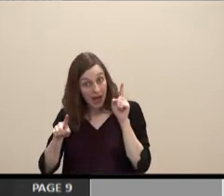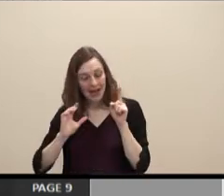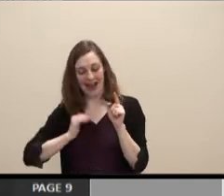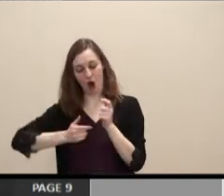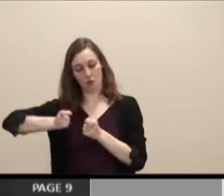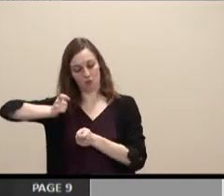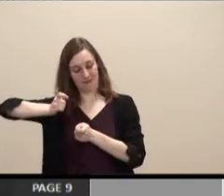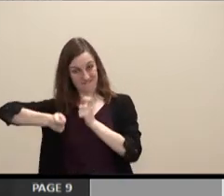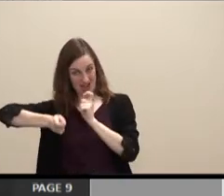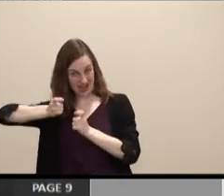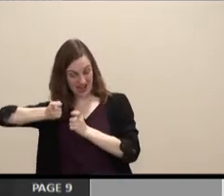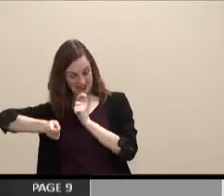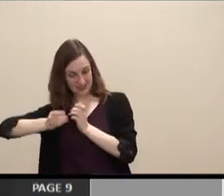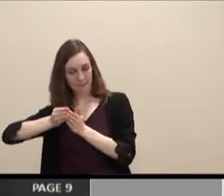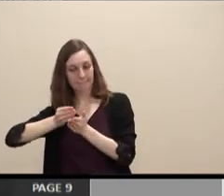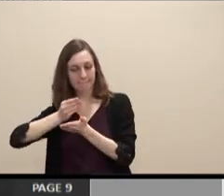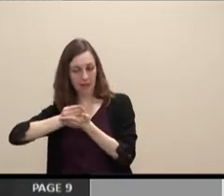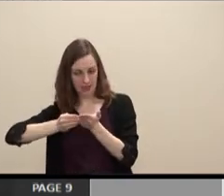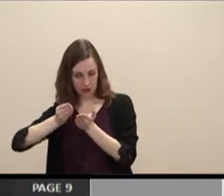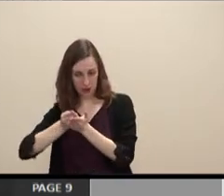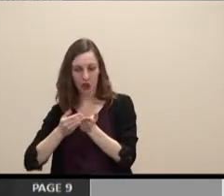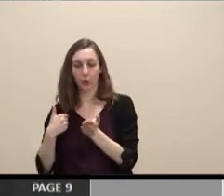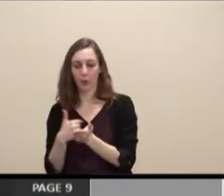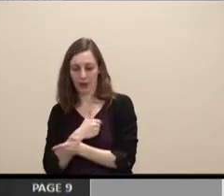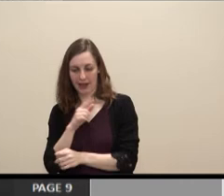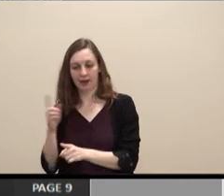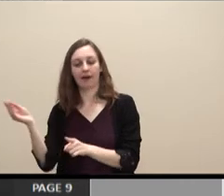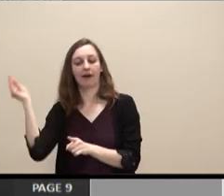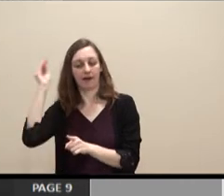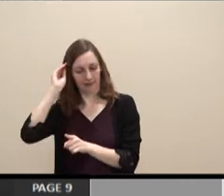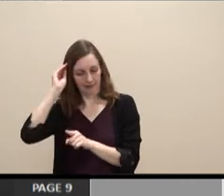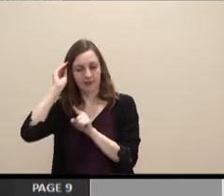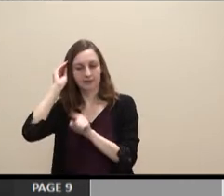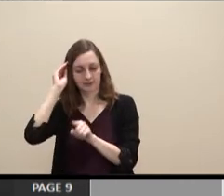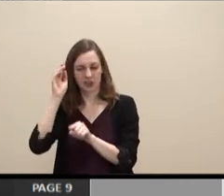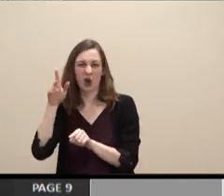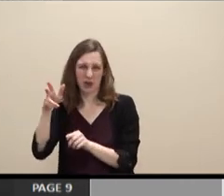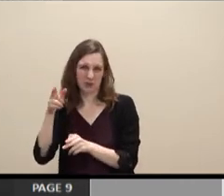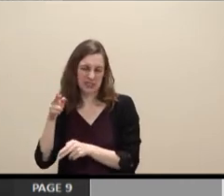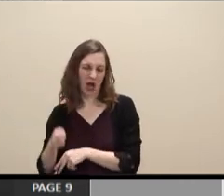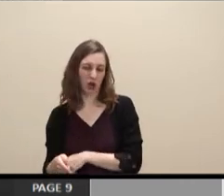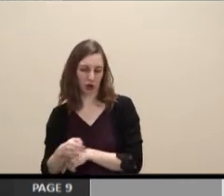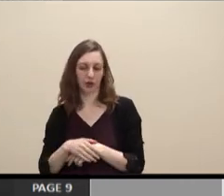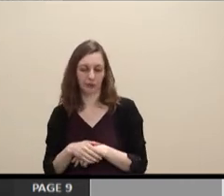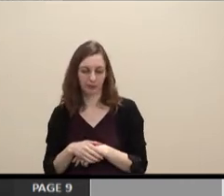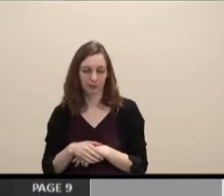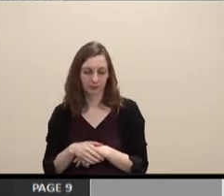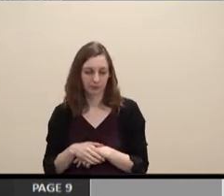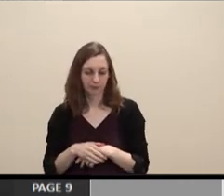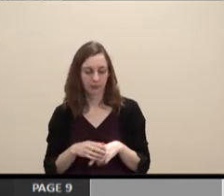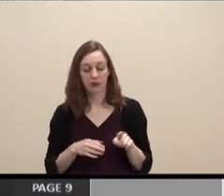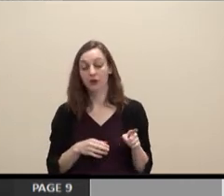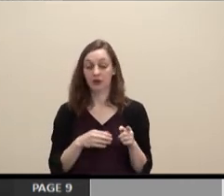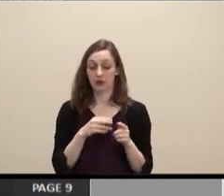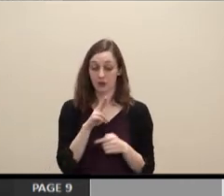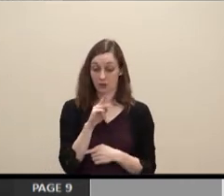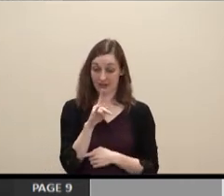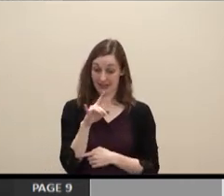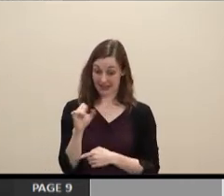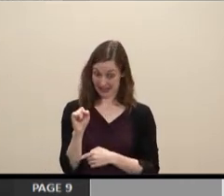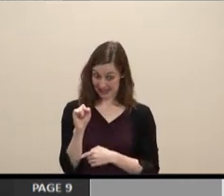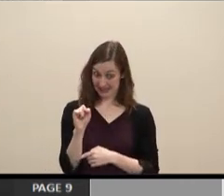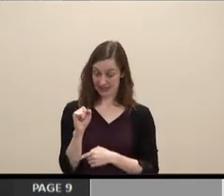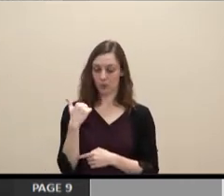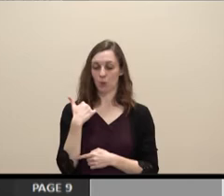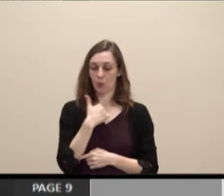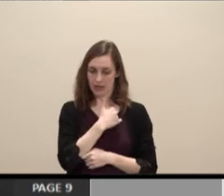are some projects that we moved in during the year. Utilities, we underspent $1 million from